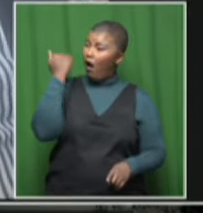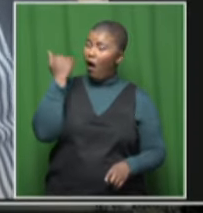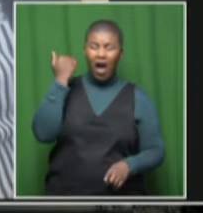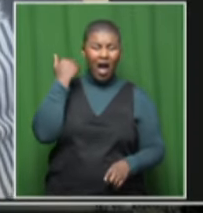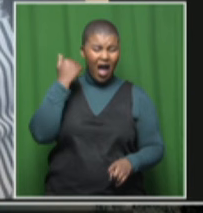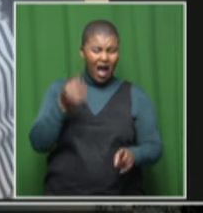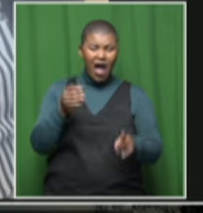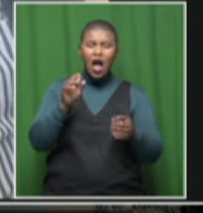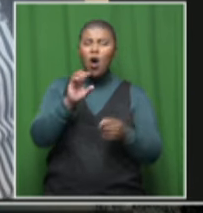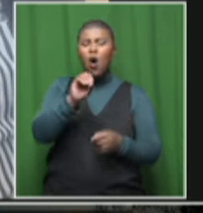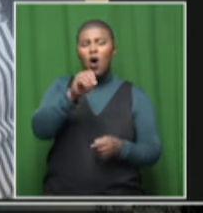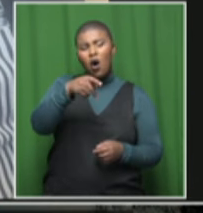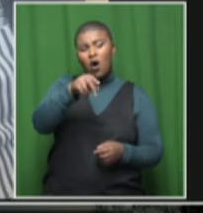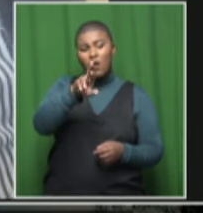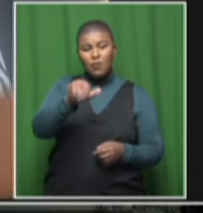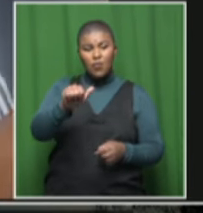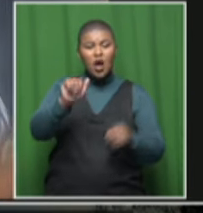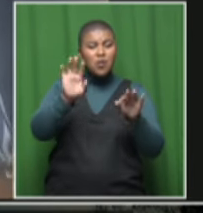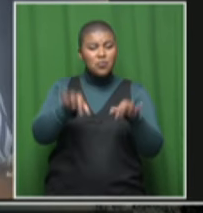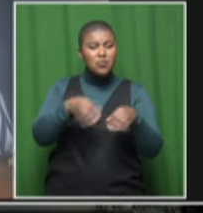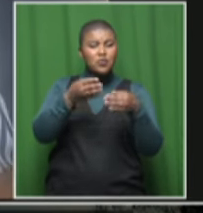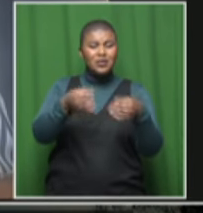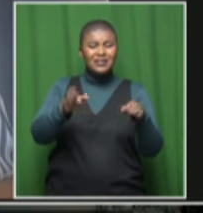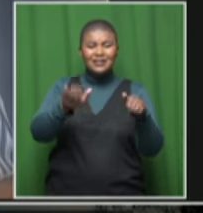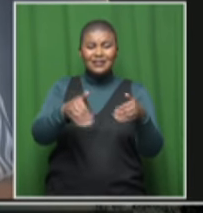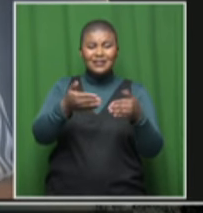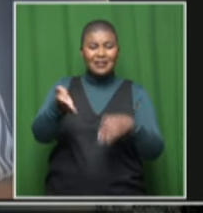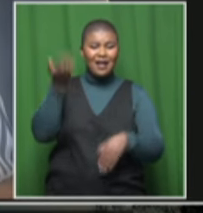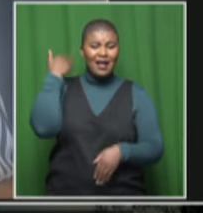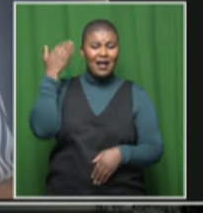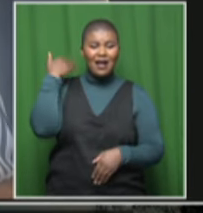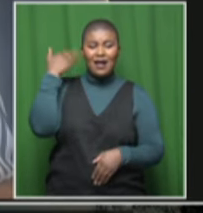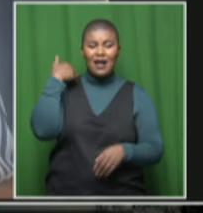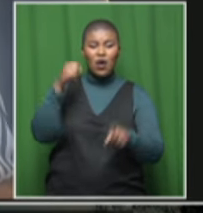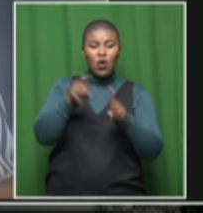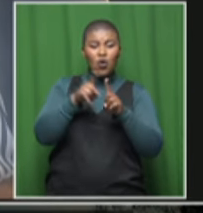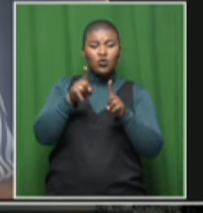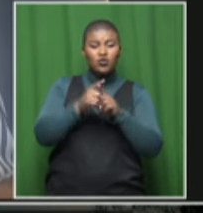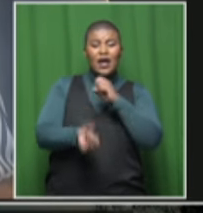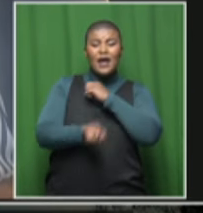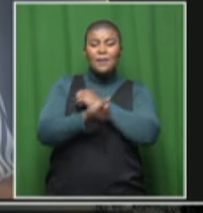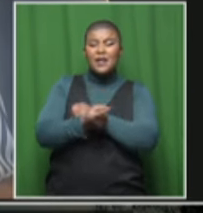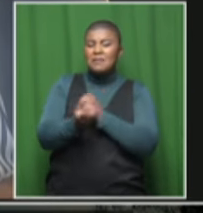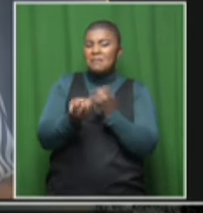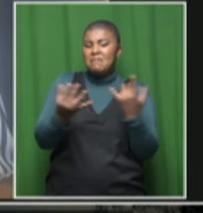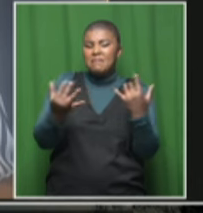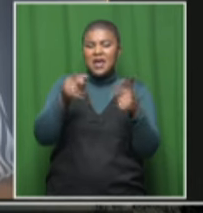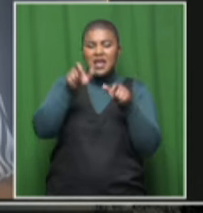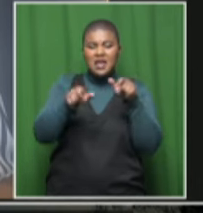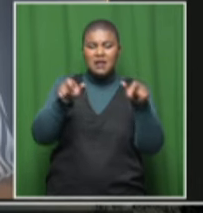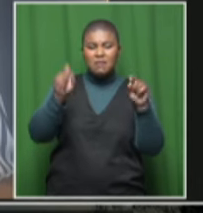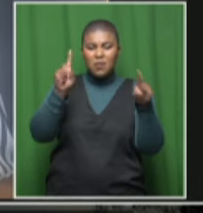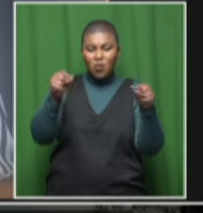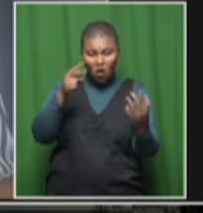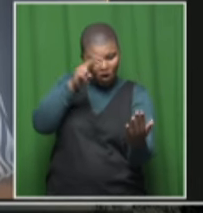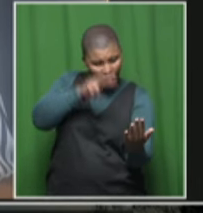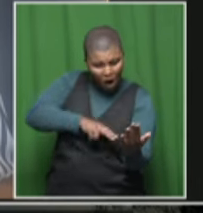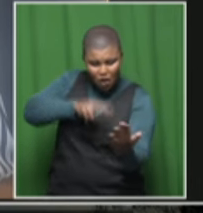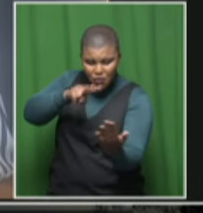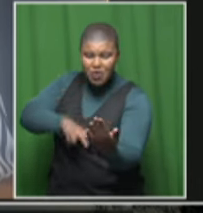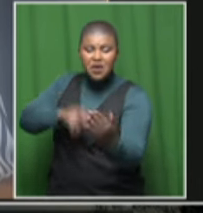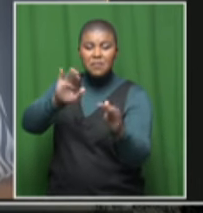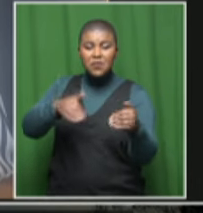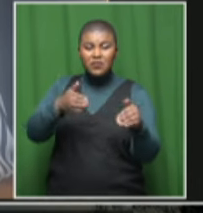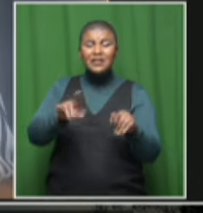music goes back into this country, even though, even back to the days where people couldn't necessarily read music.